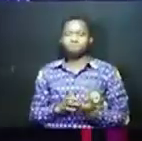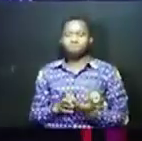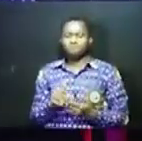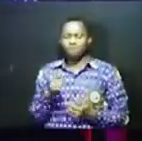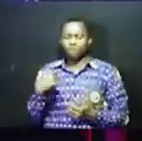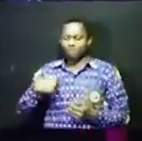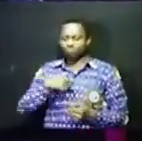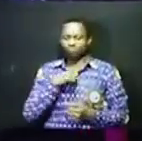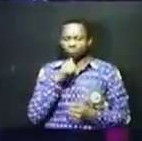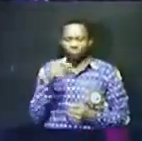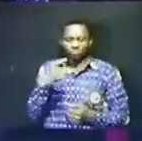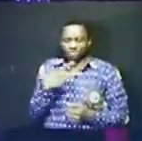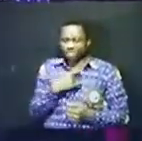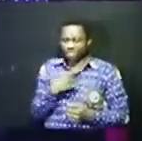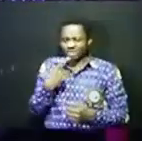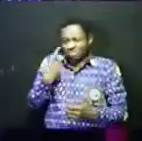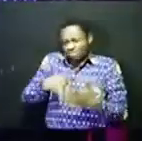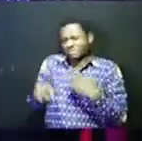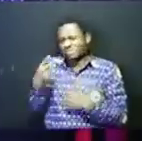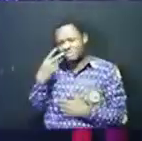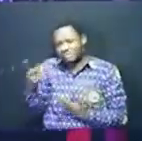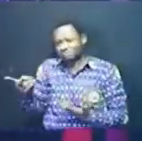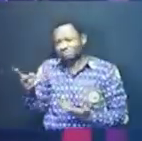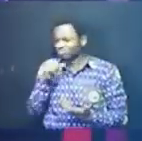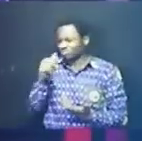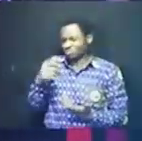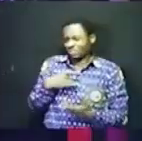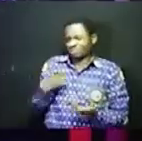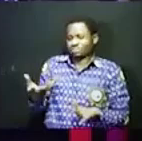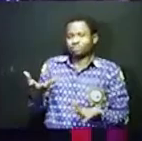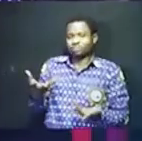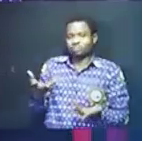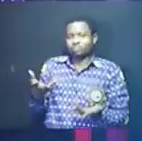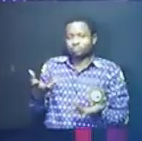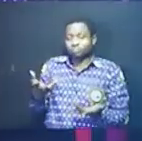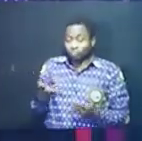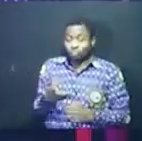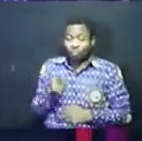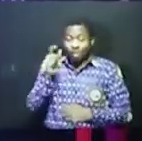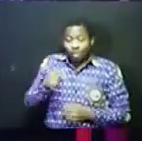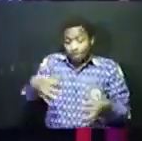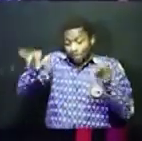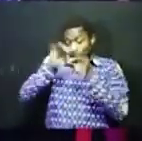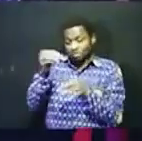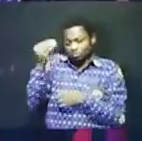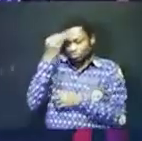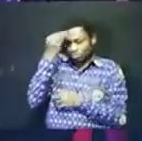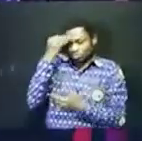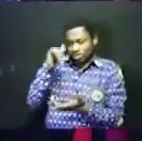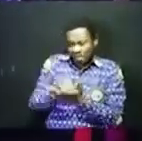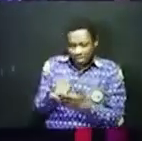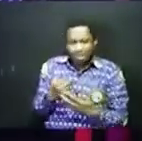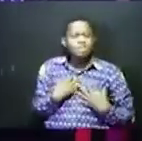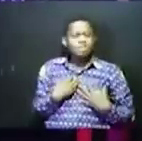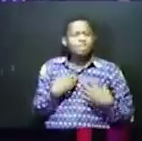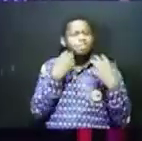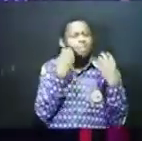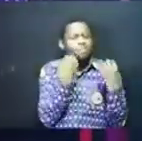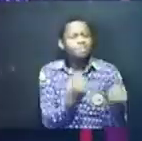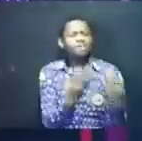do not like what we see. See, it is significant to note that many people are yearning for